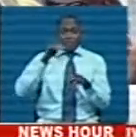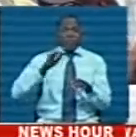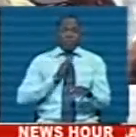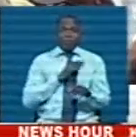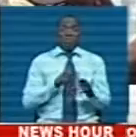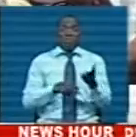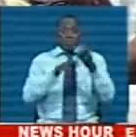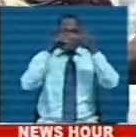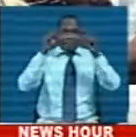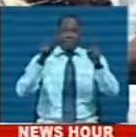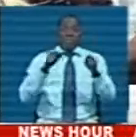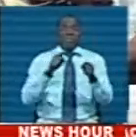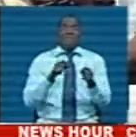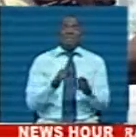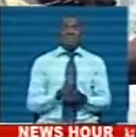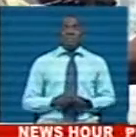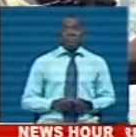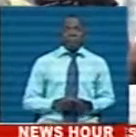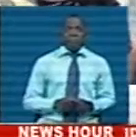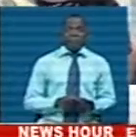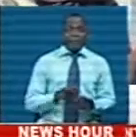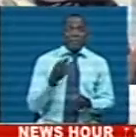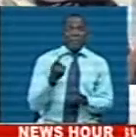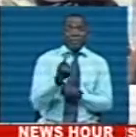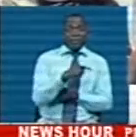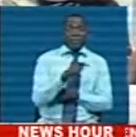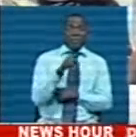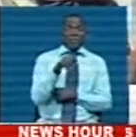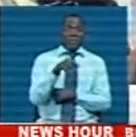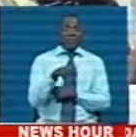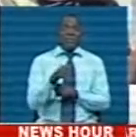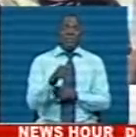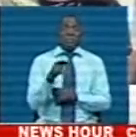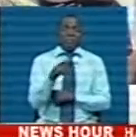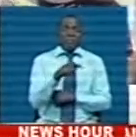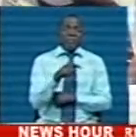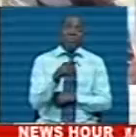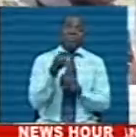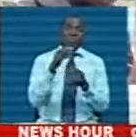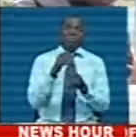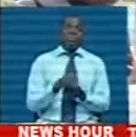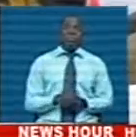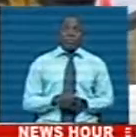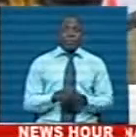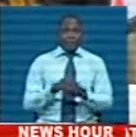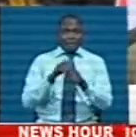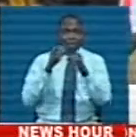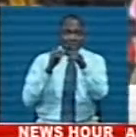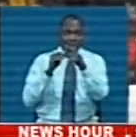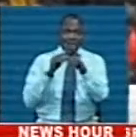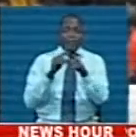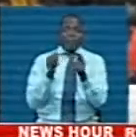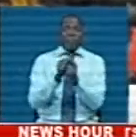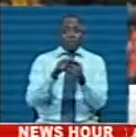by the Vice President Alhaji Dr. Mahamadou Bawumia on Tuesday, 17th April 2018. Mr. Agyeman, along